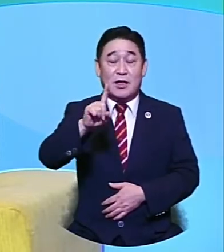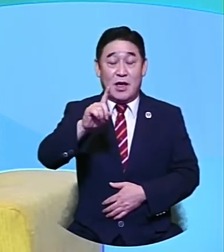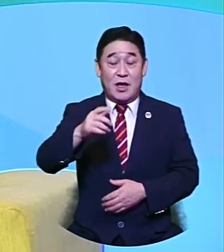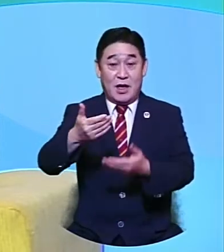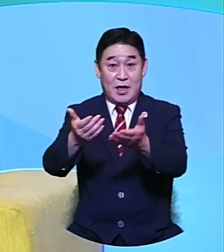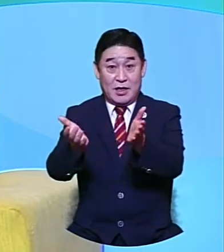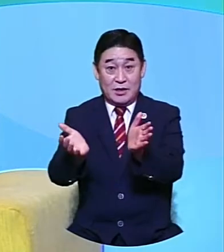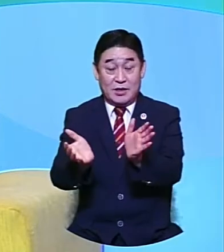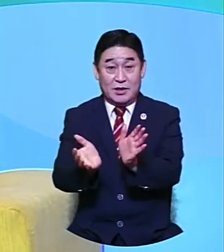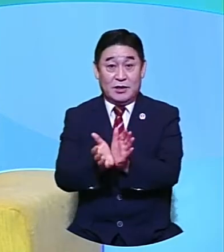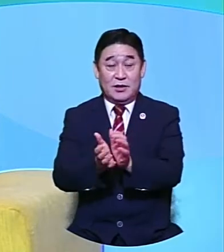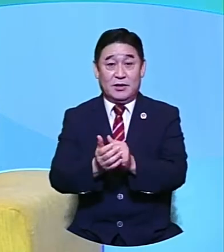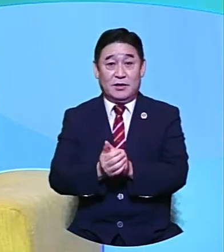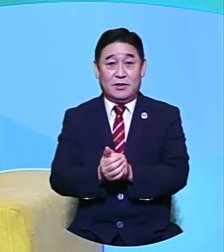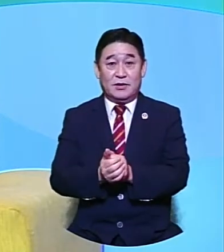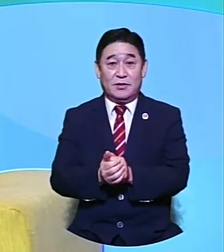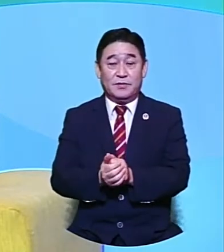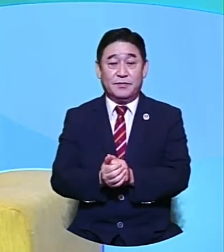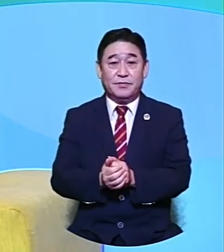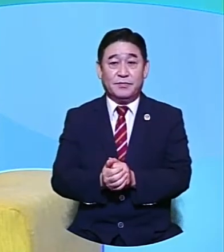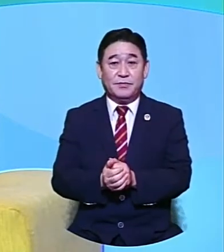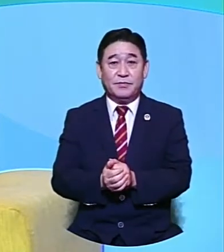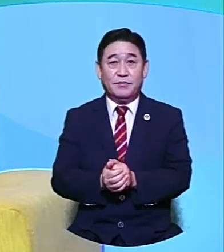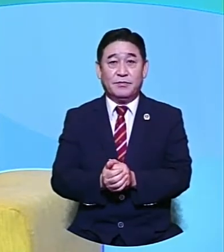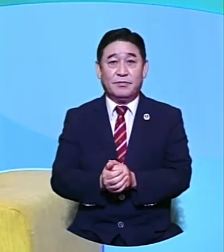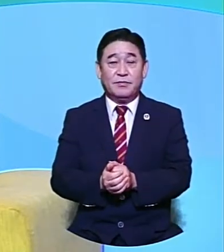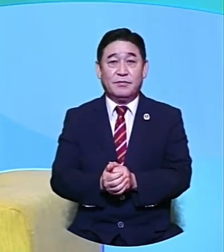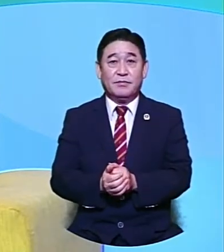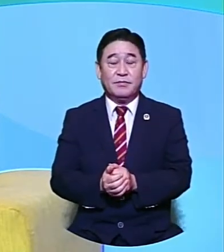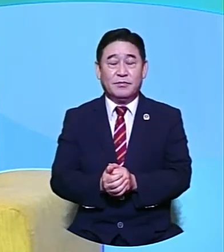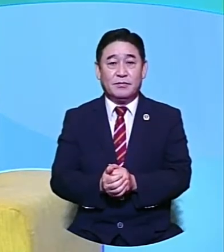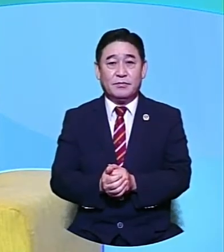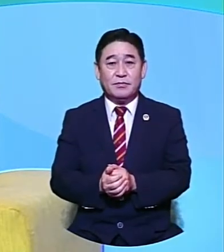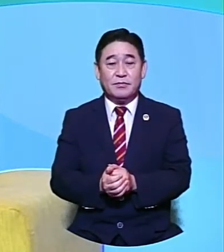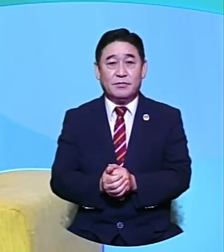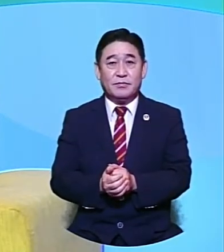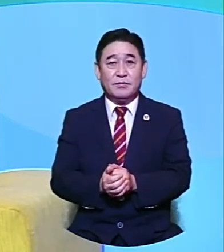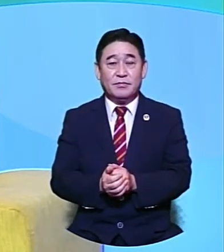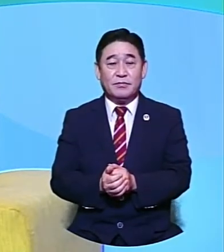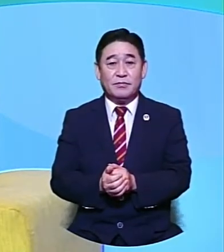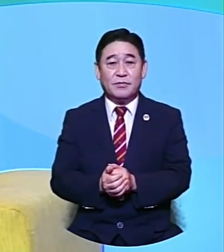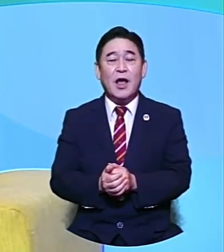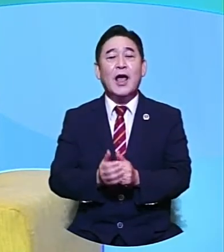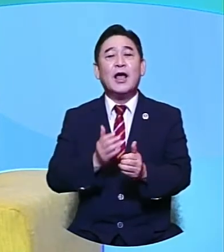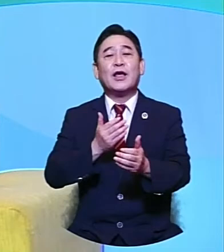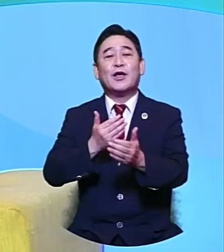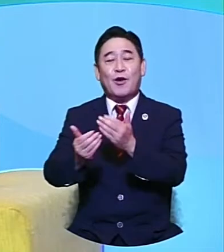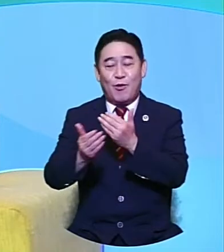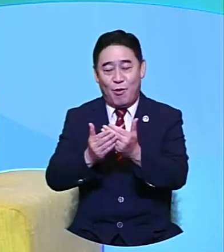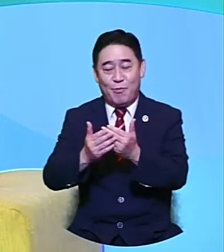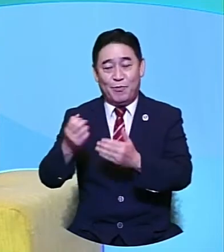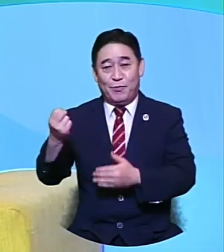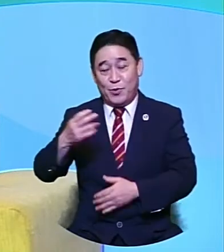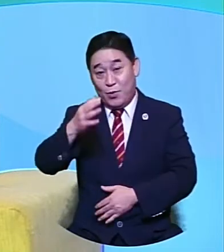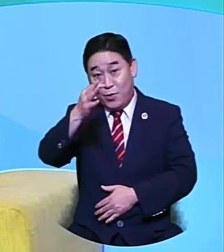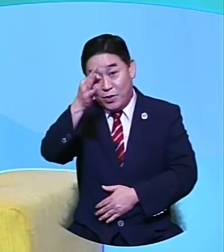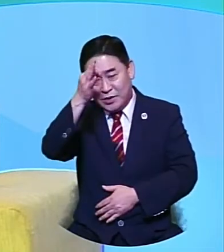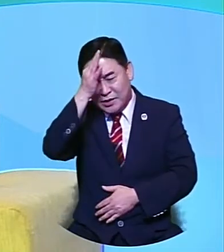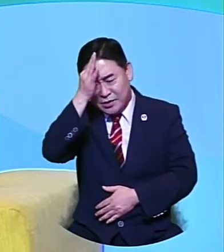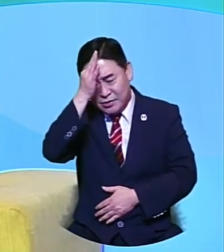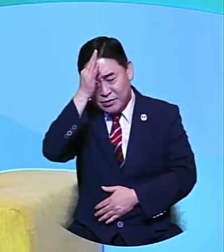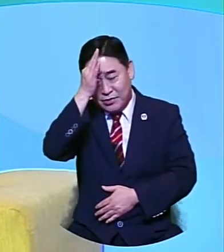and provide our experience and technology in relation with